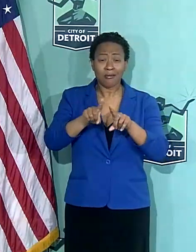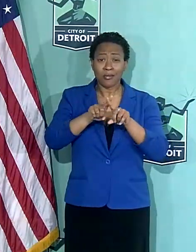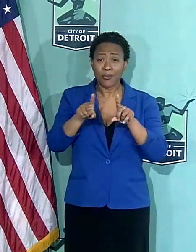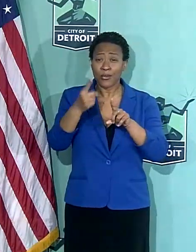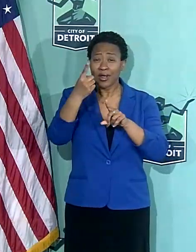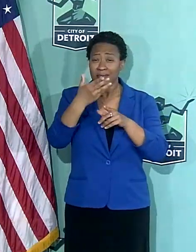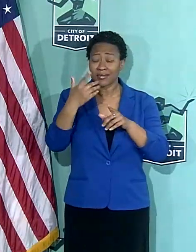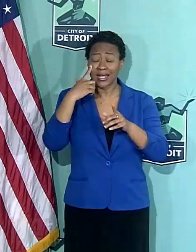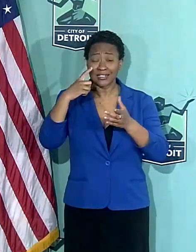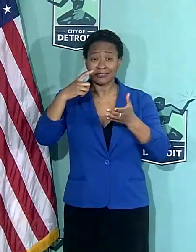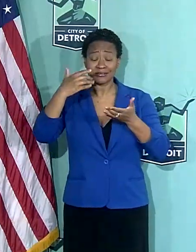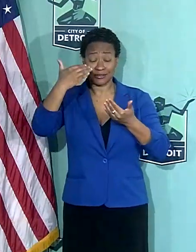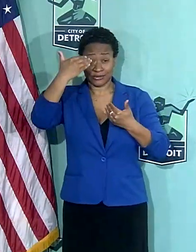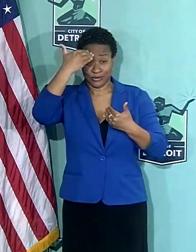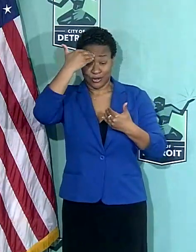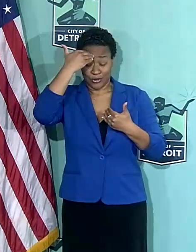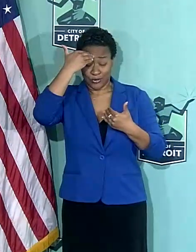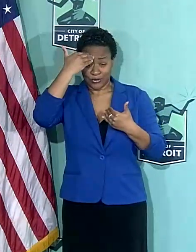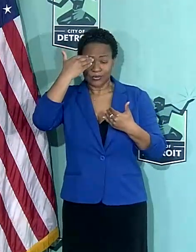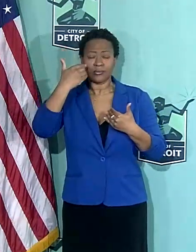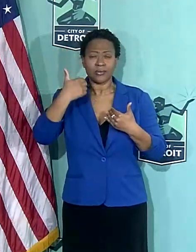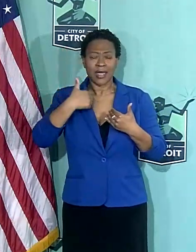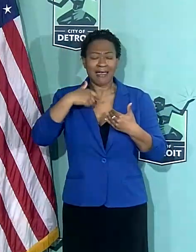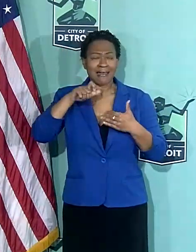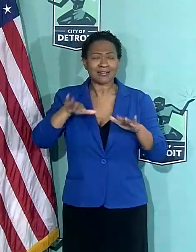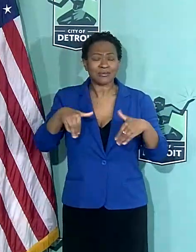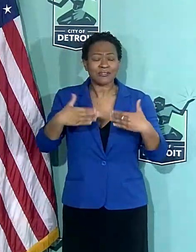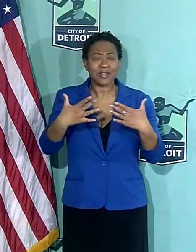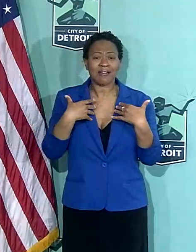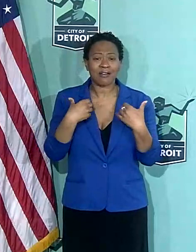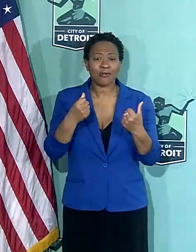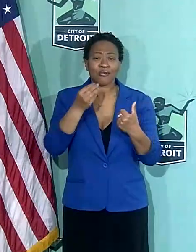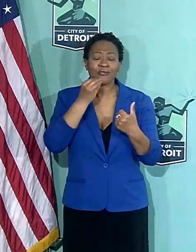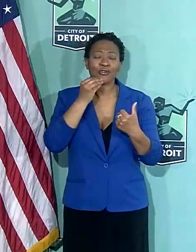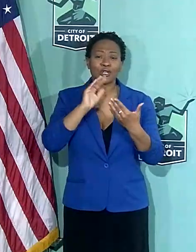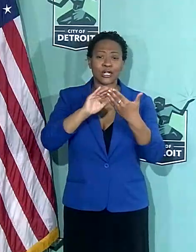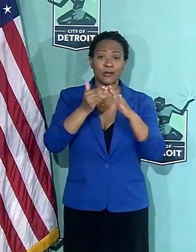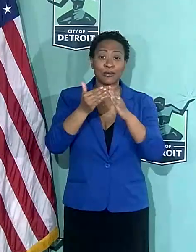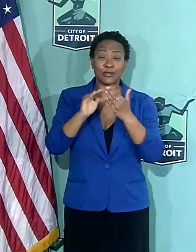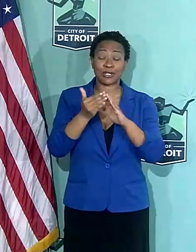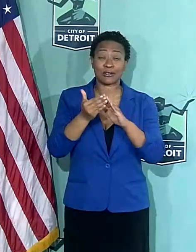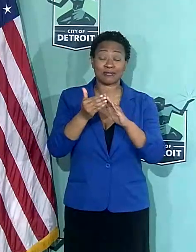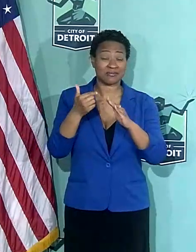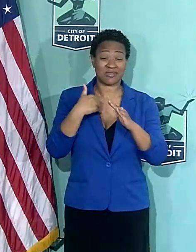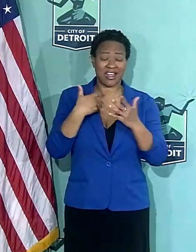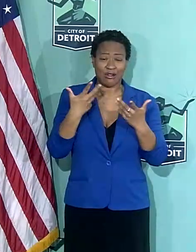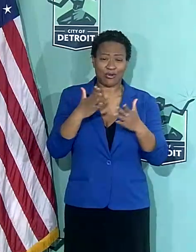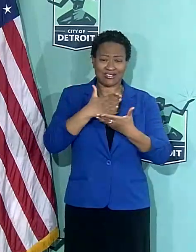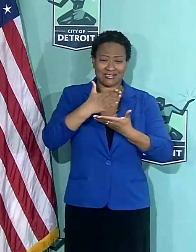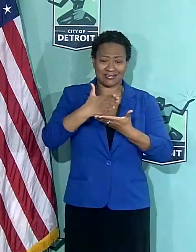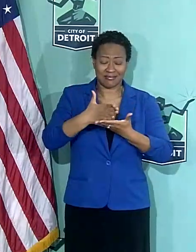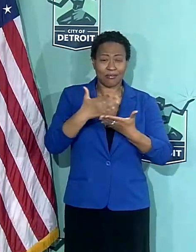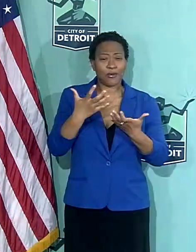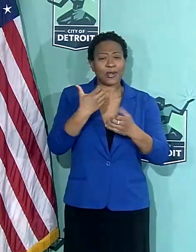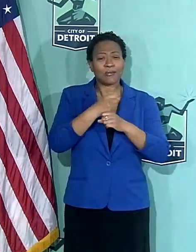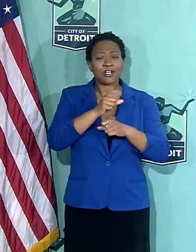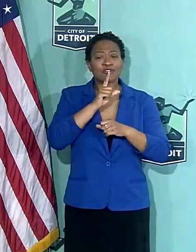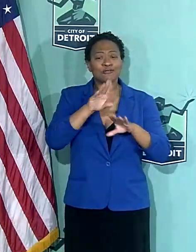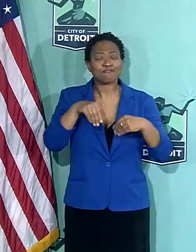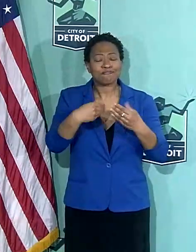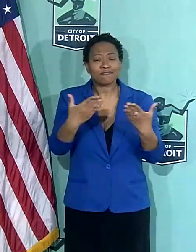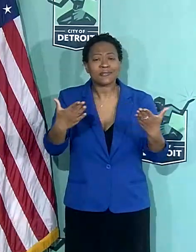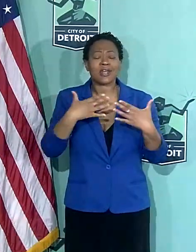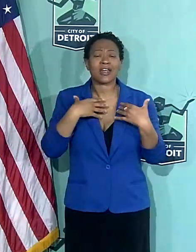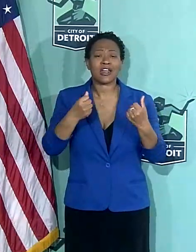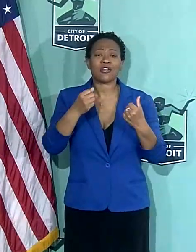know was that our job was to provide healthy food to the community, and I didn't want to stop doing that. I wanted to make sure that we got healthy food to the community by